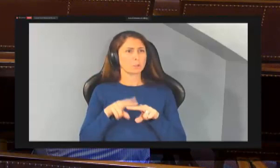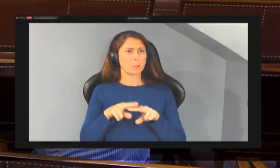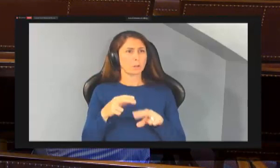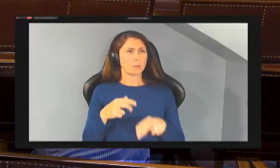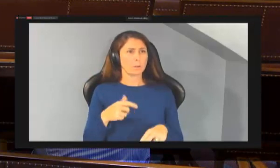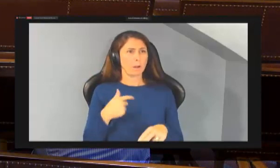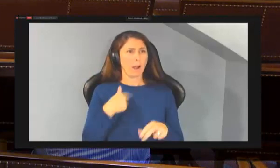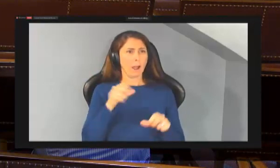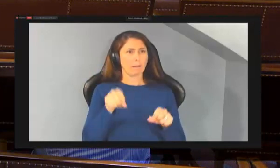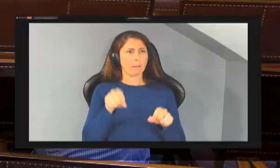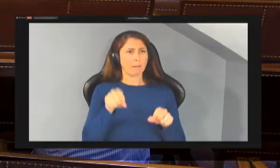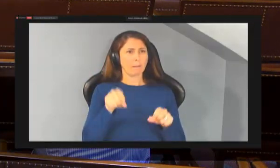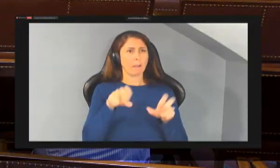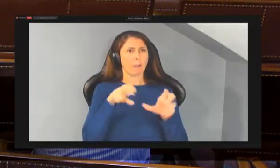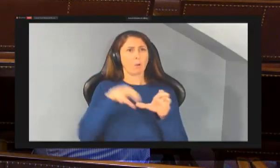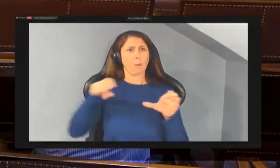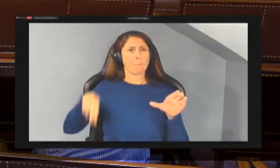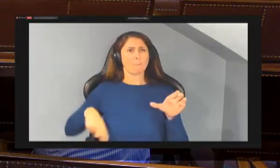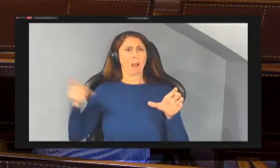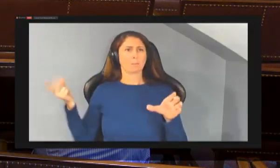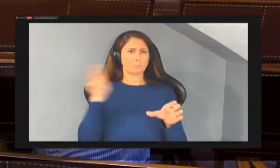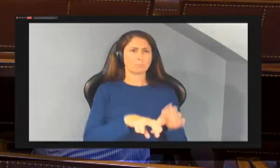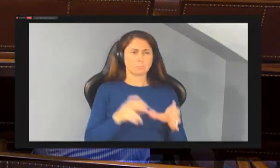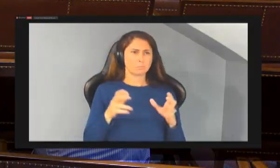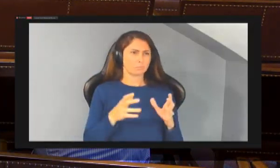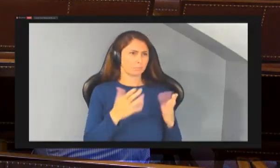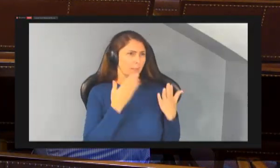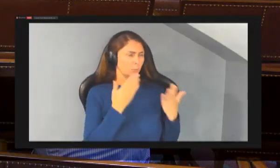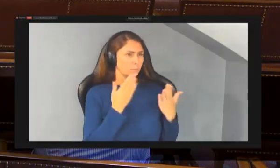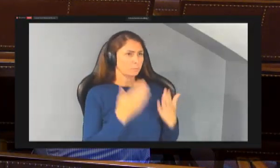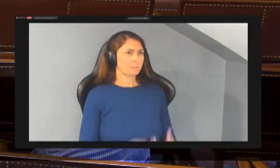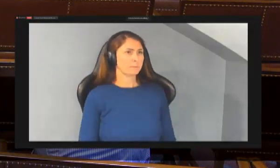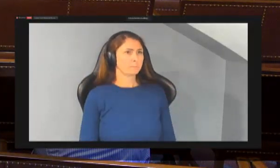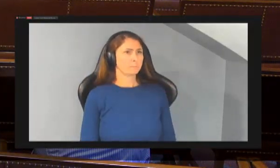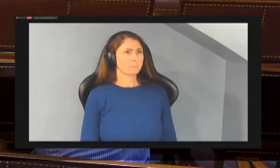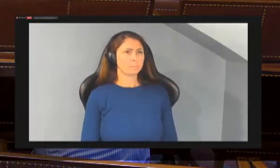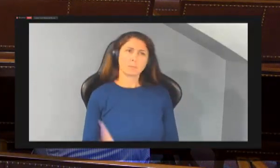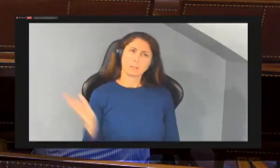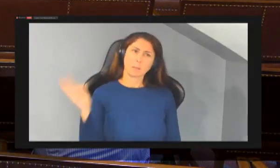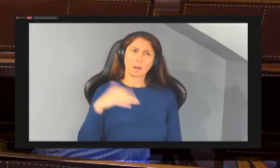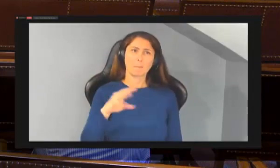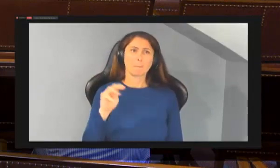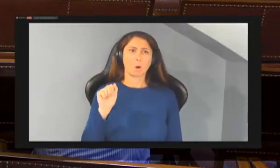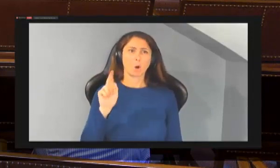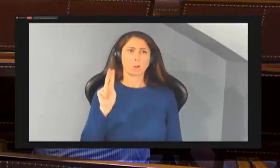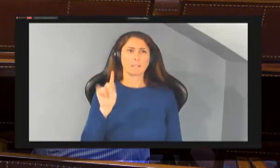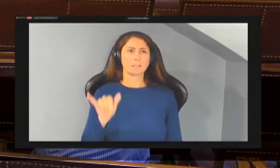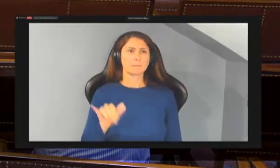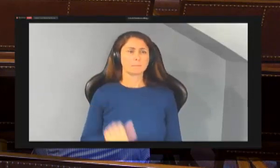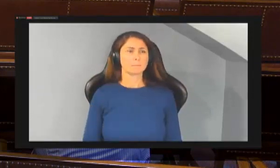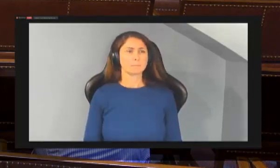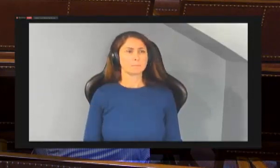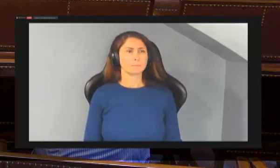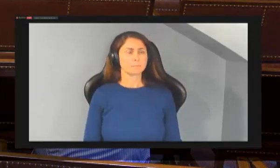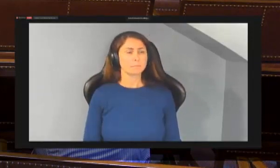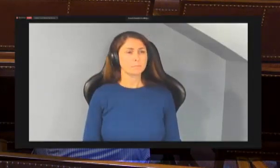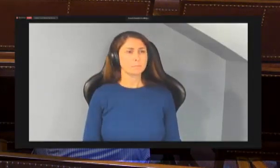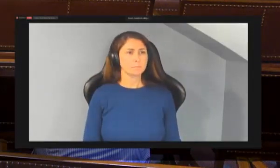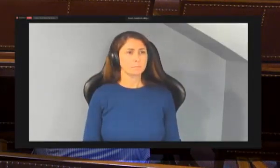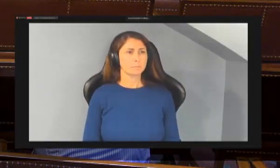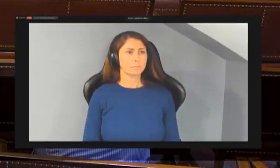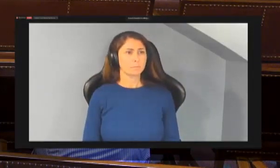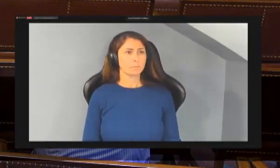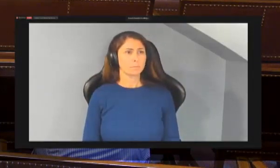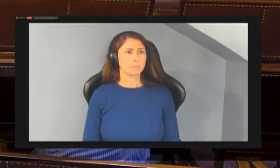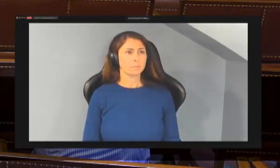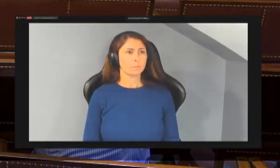speak, I think, on our behalf. Thank you. Appreciate that. Thank you. Come on up, Marty. Sure. Whatever you...